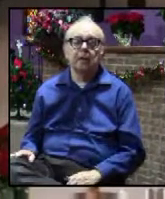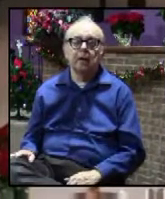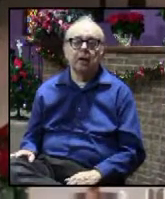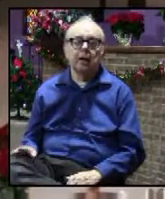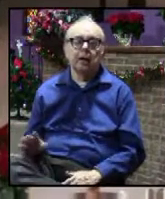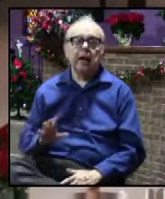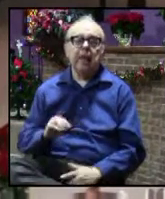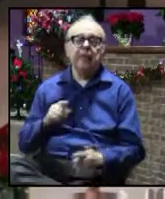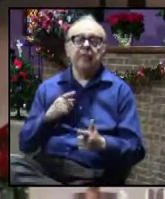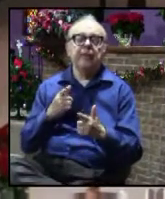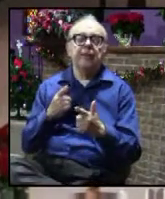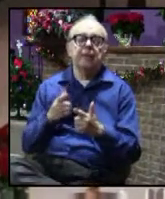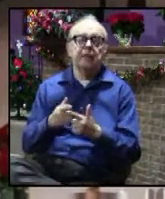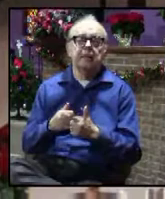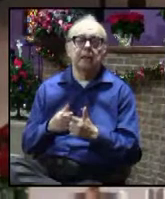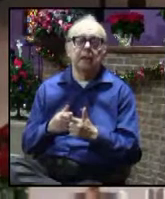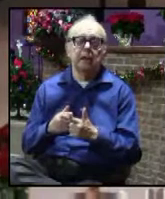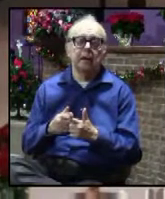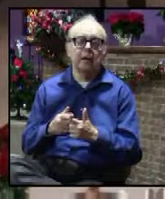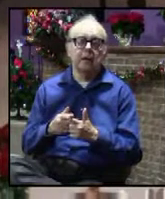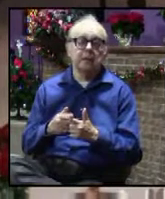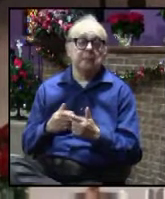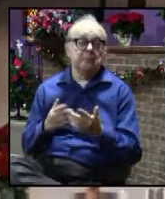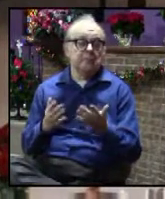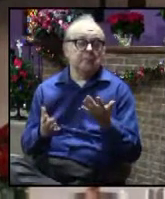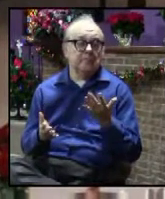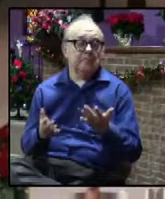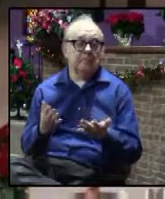And then, maybe,